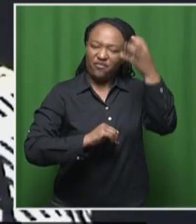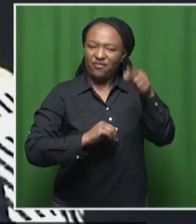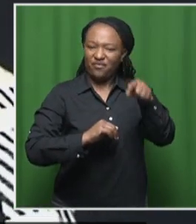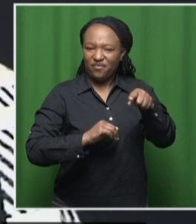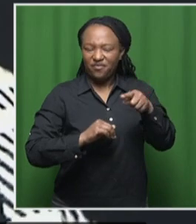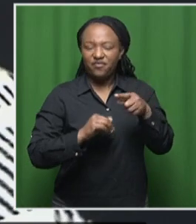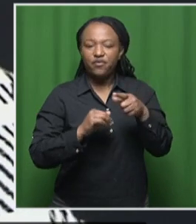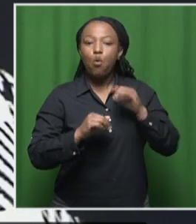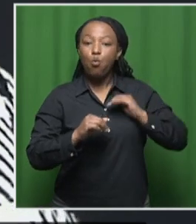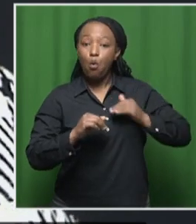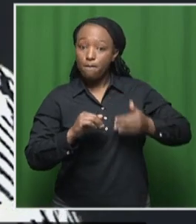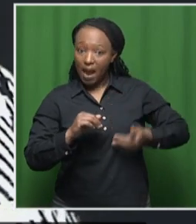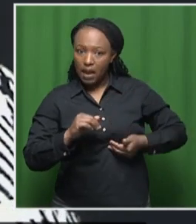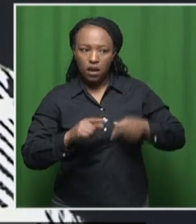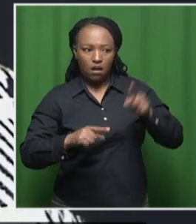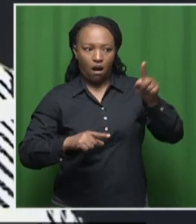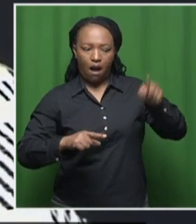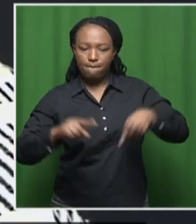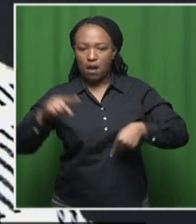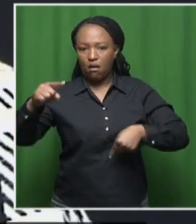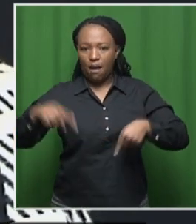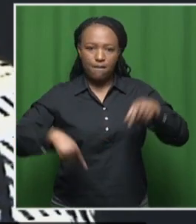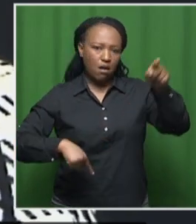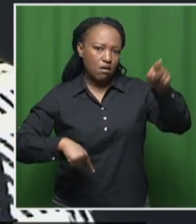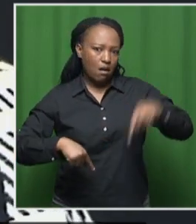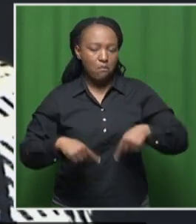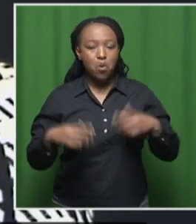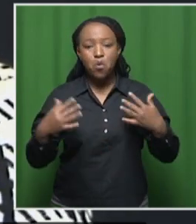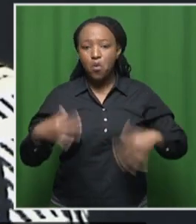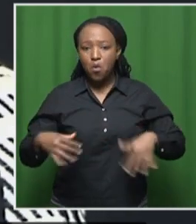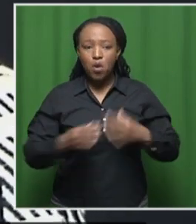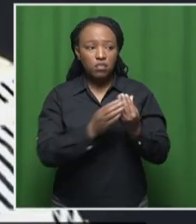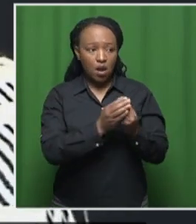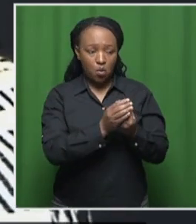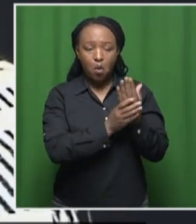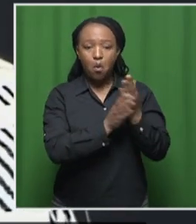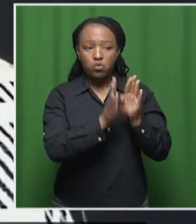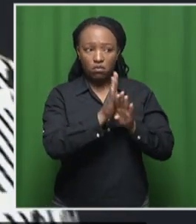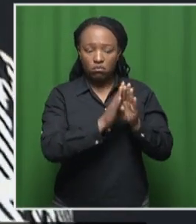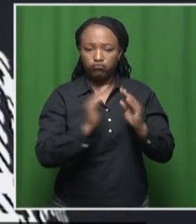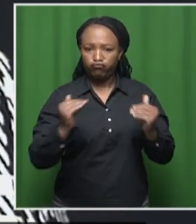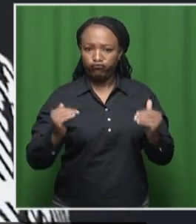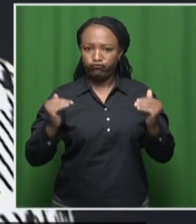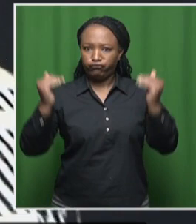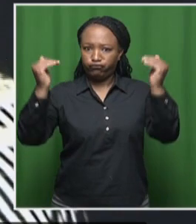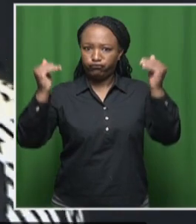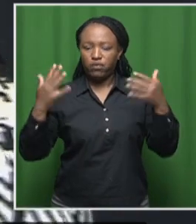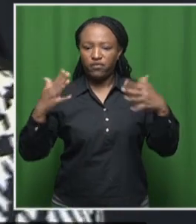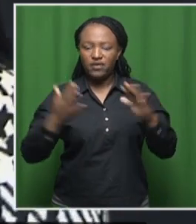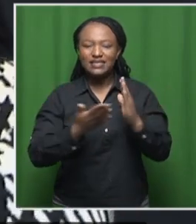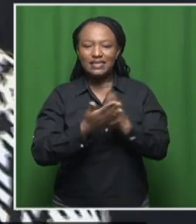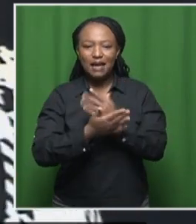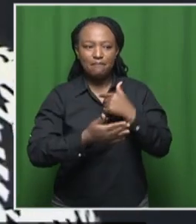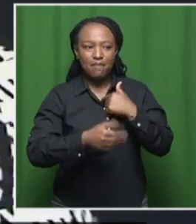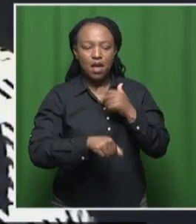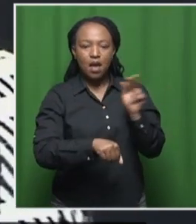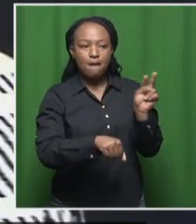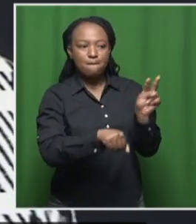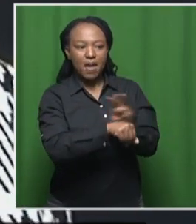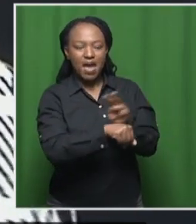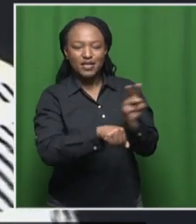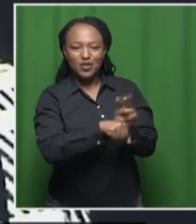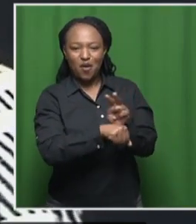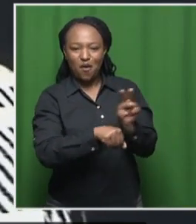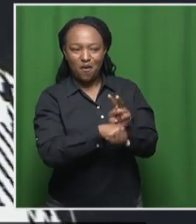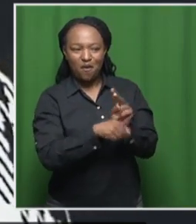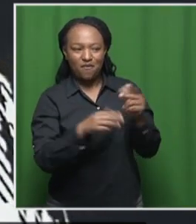this program that's really making a difference in the industry. They're growing. I'm so proud of them. Some of them I've mentored, so it's like paying it forward.